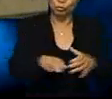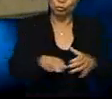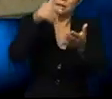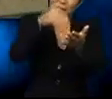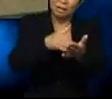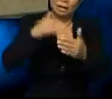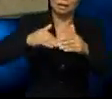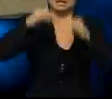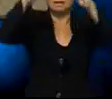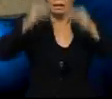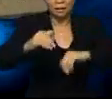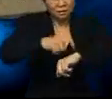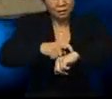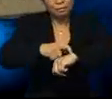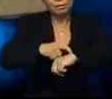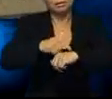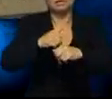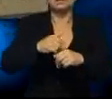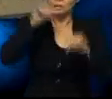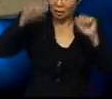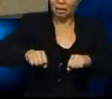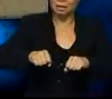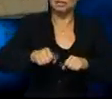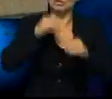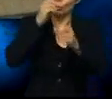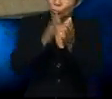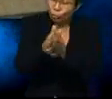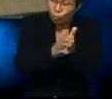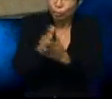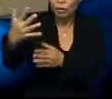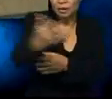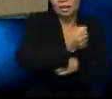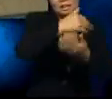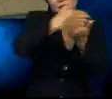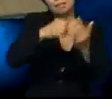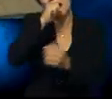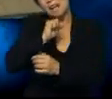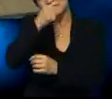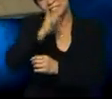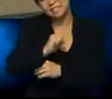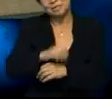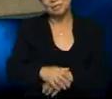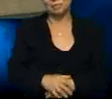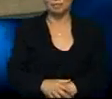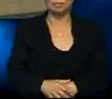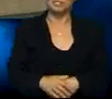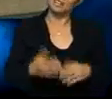Teacher, can we do this again next time? Of course we can. Since you all worked so hard, I'm going to get us some ice cream.